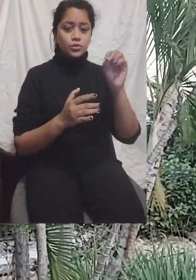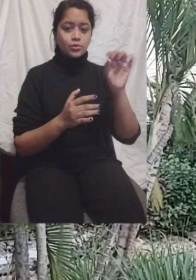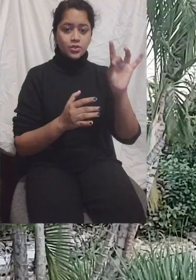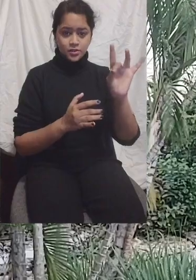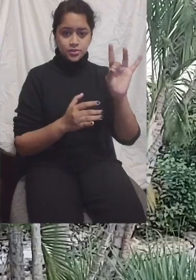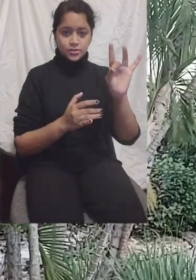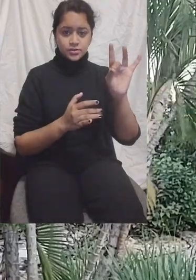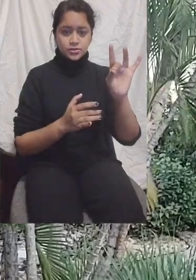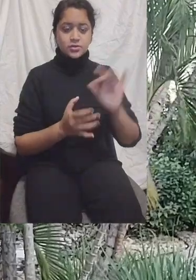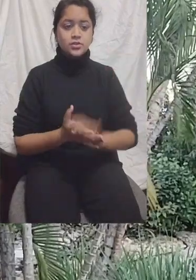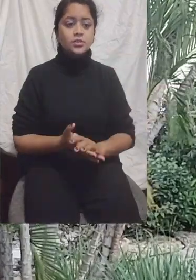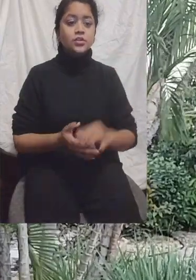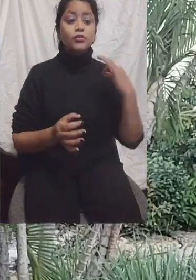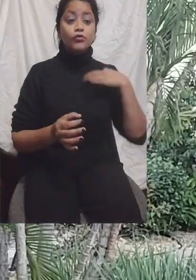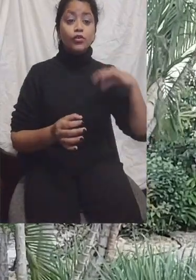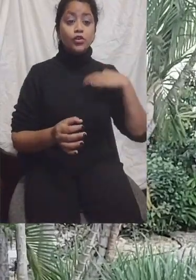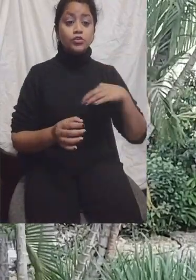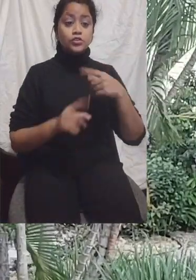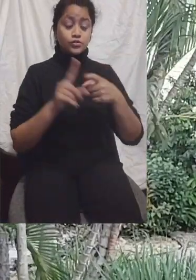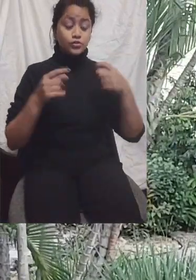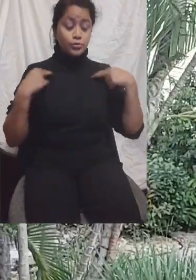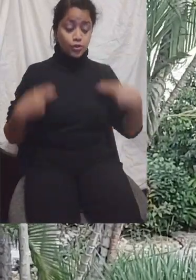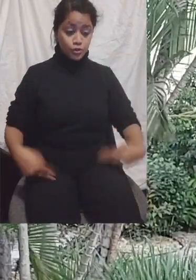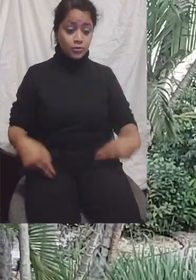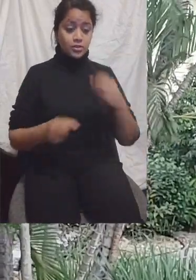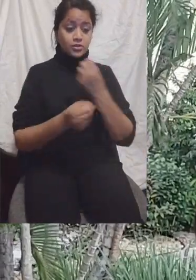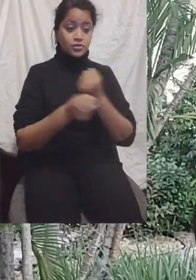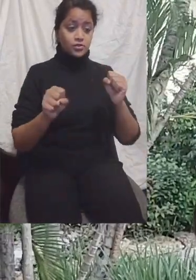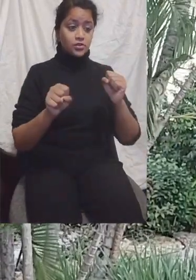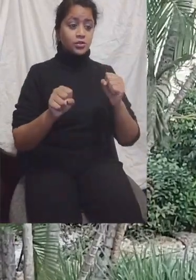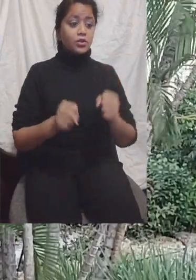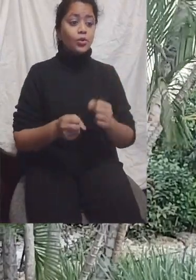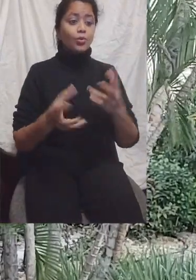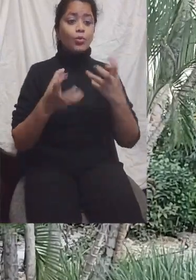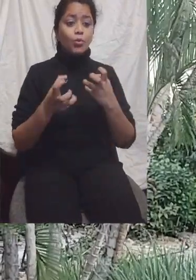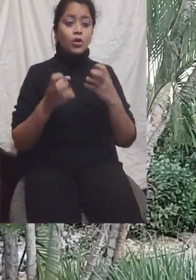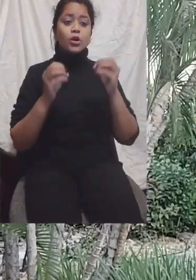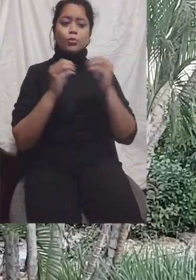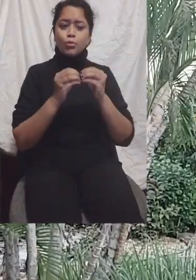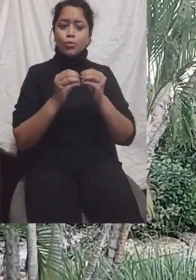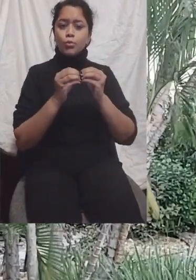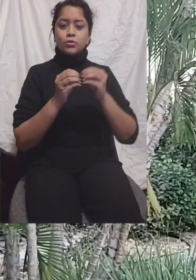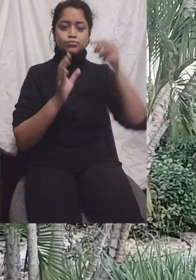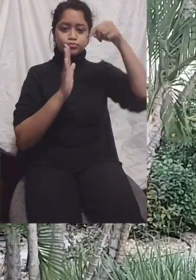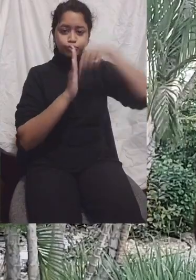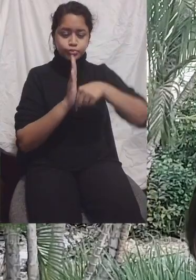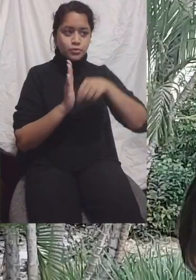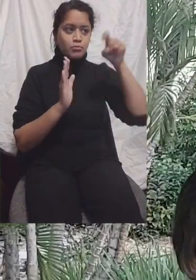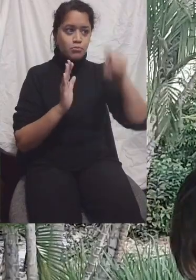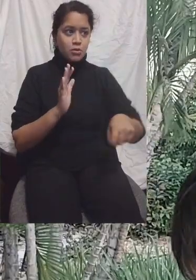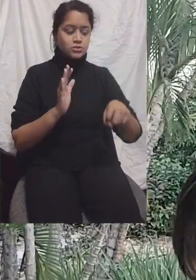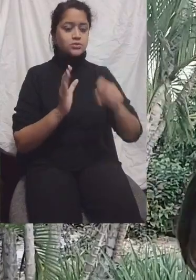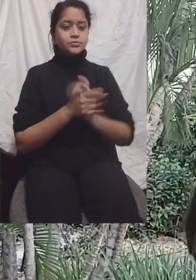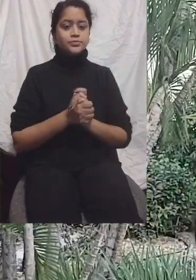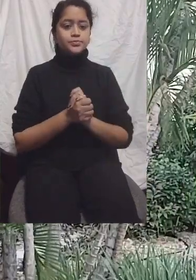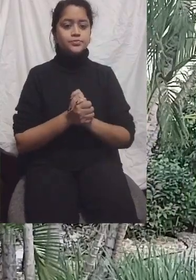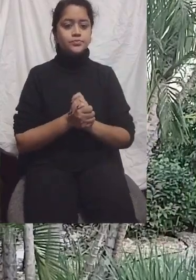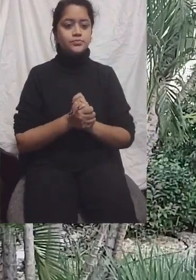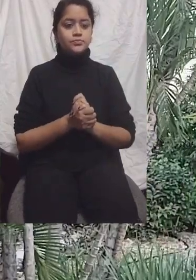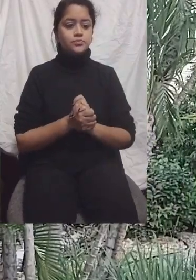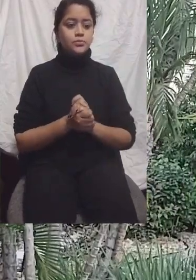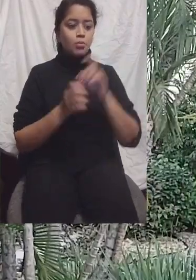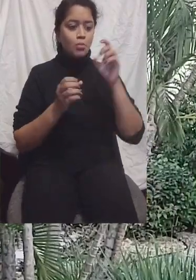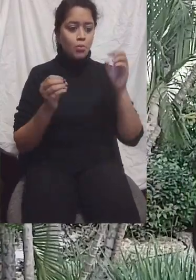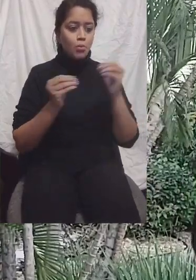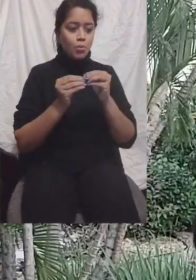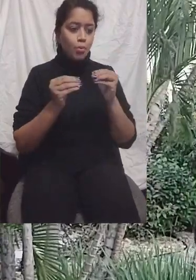a small voluntary organisation. We came about in 2008 when a group of volunteers for the Humane